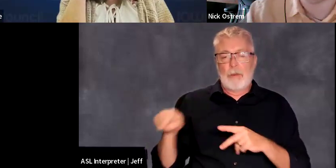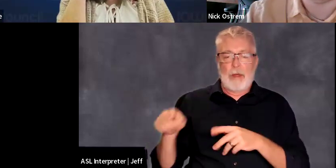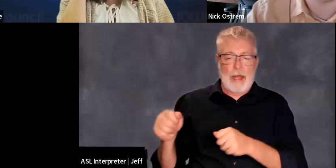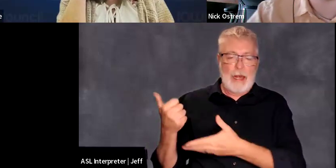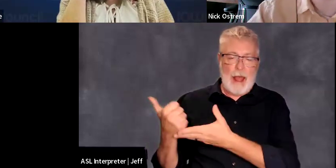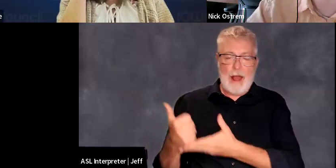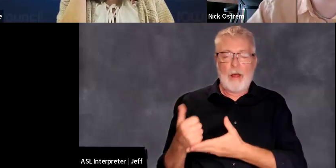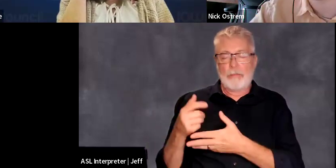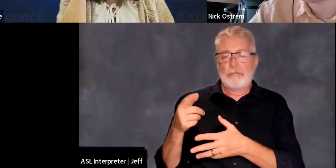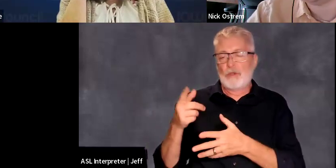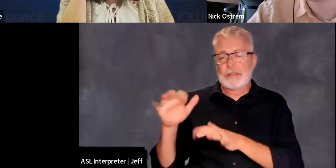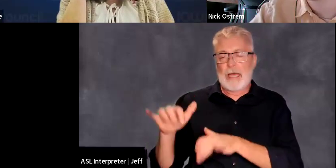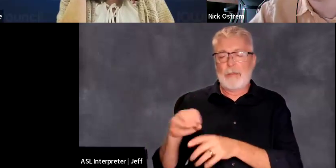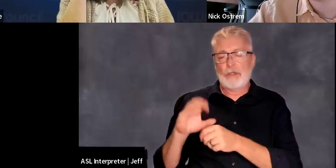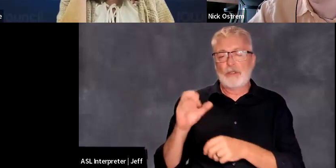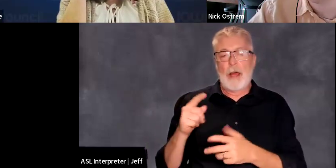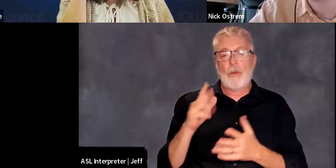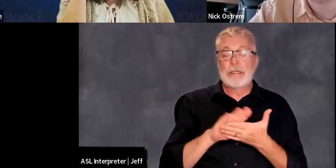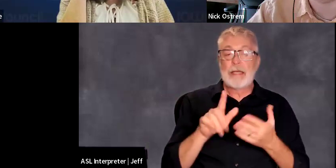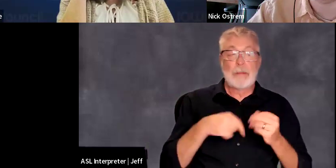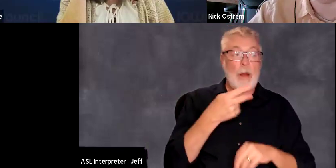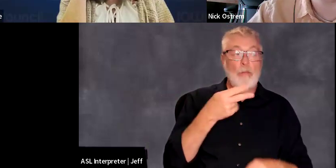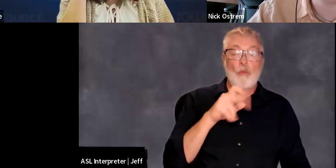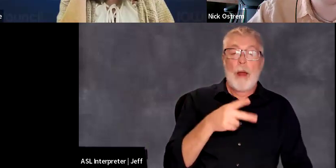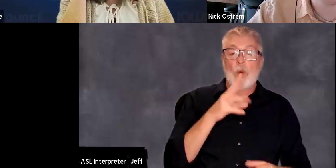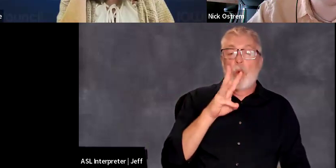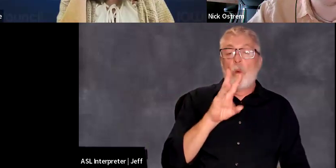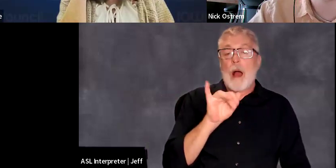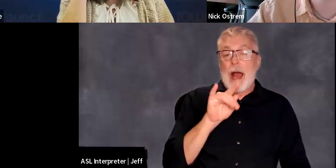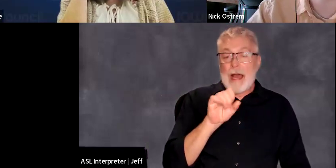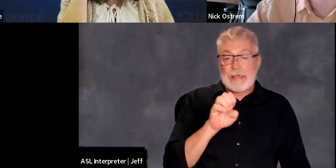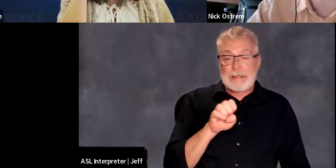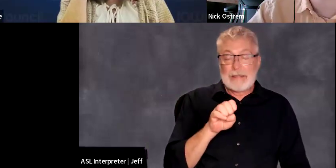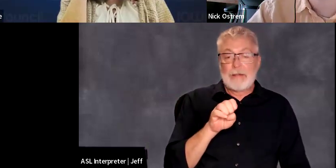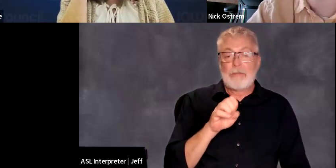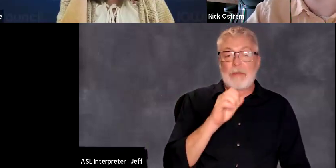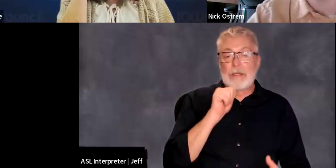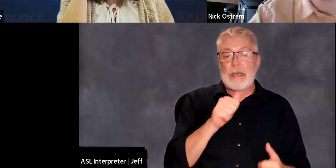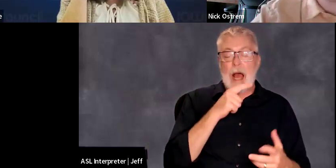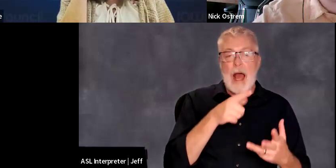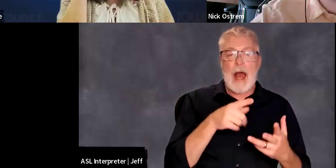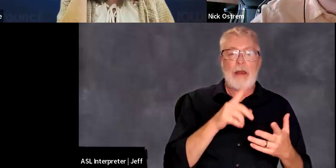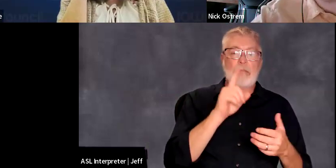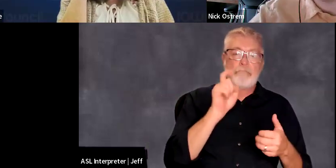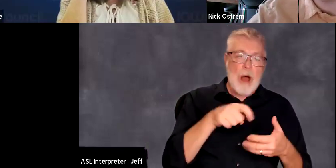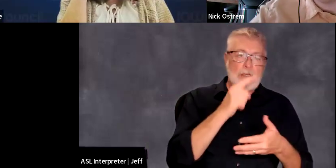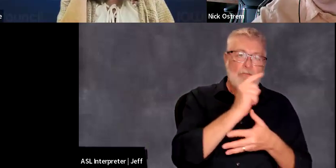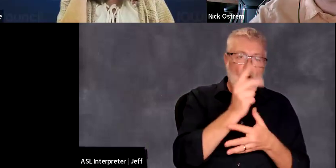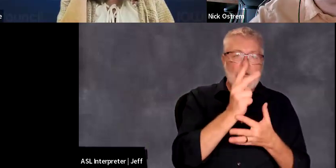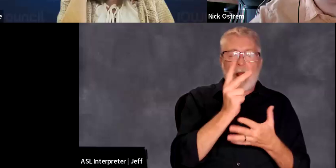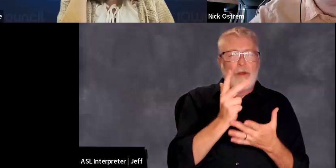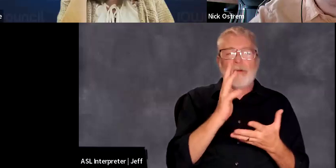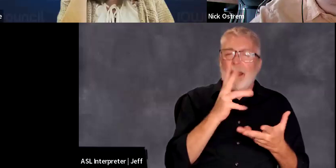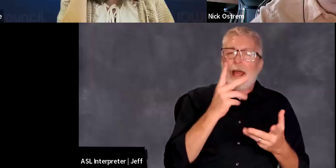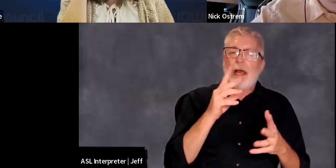out. And the nice thing about PrepWise is that it's not necessarily a linear, it does not have to be a linear experience if you don't want it to. So